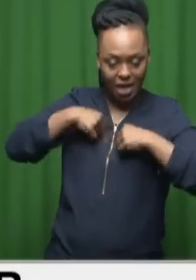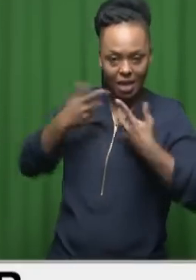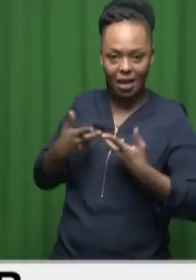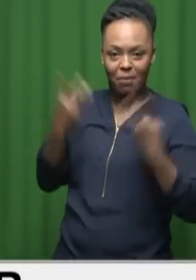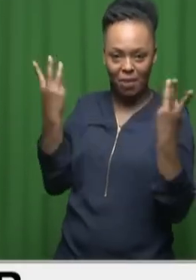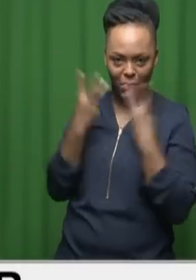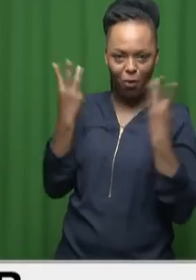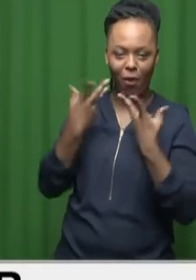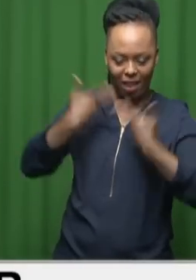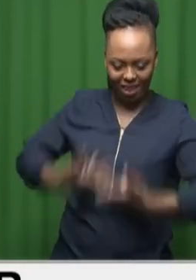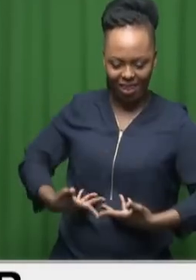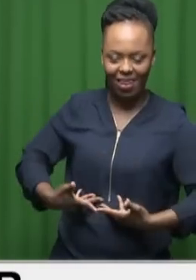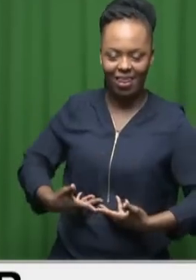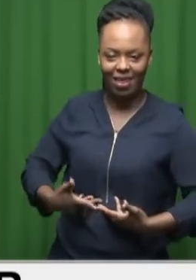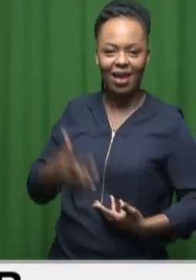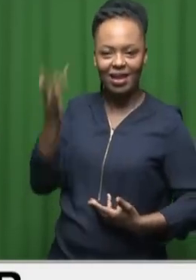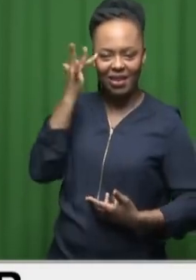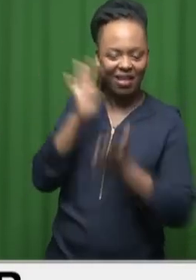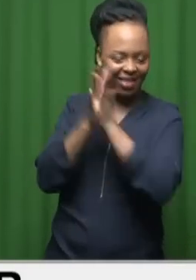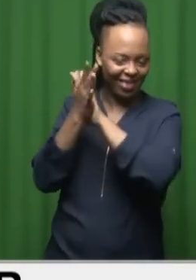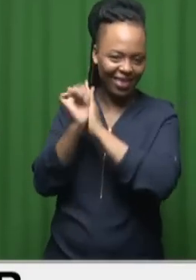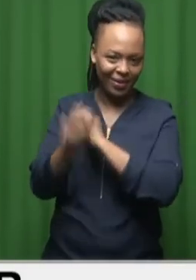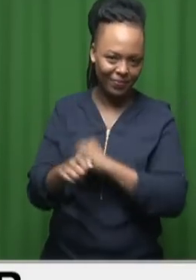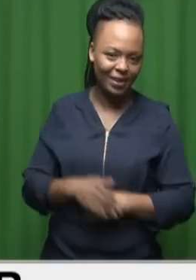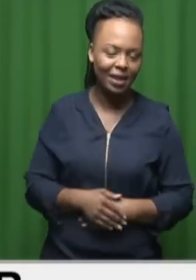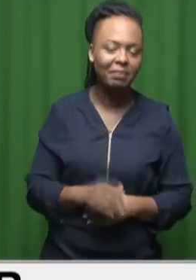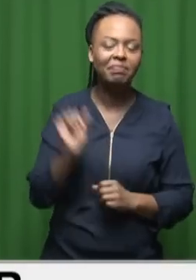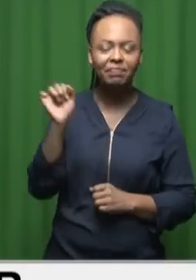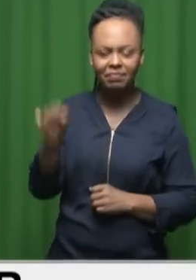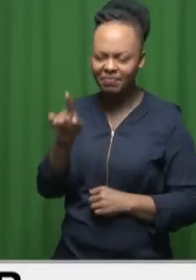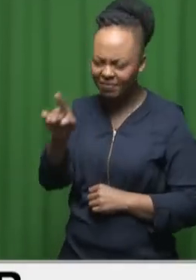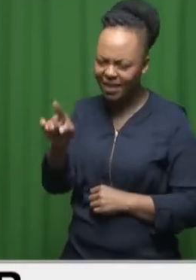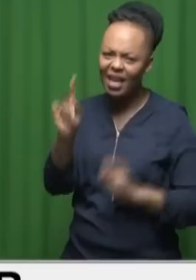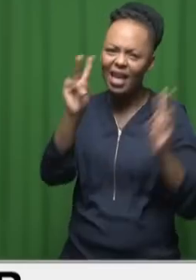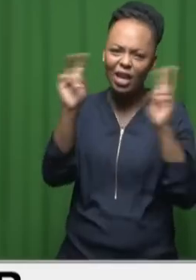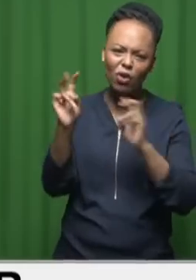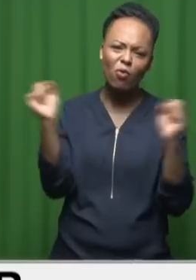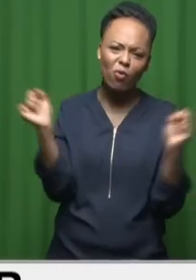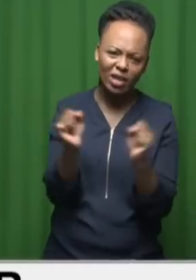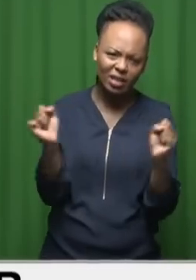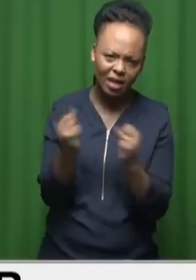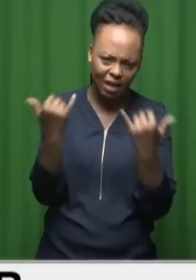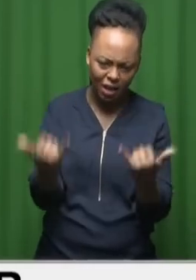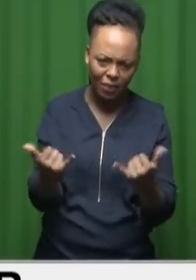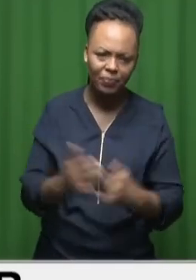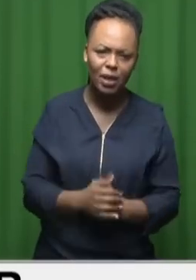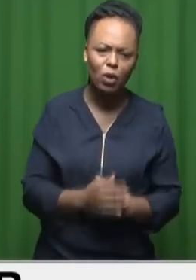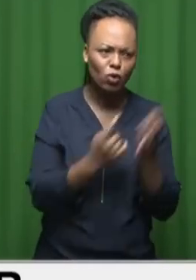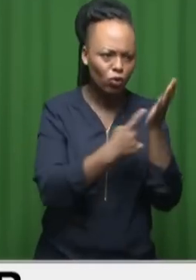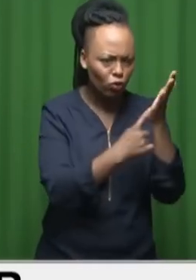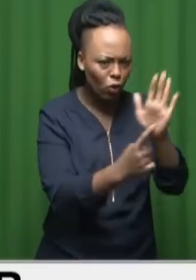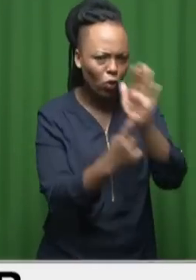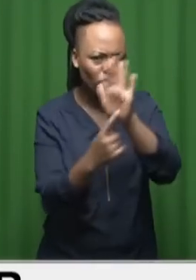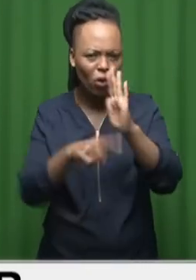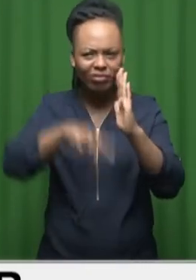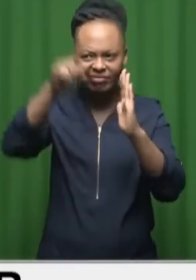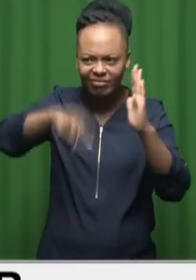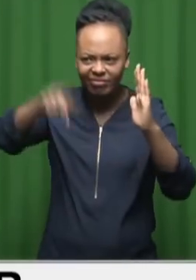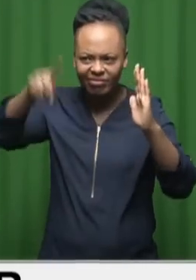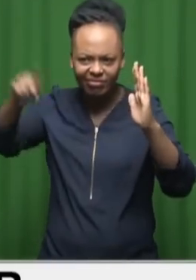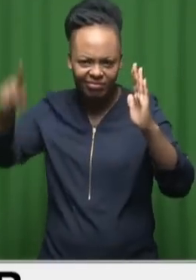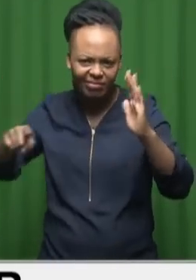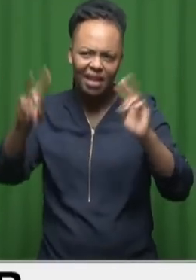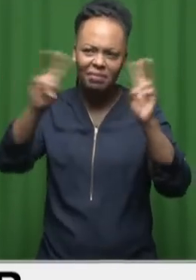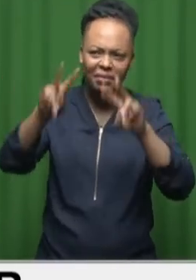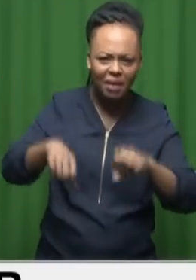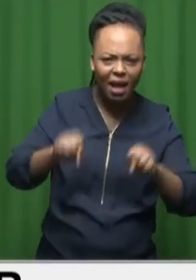line this, Yes, yes. with regard to winter now, and you've showed us June, so what are we likely to